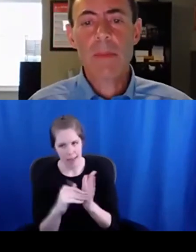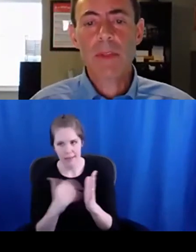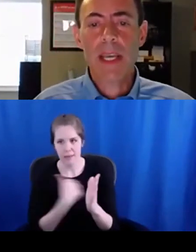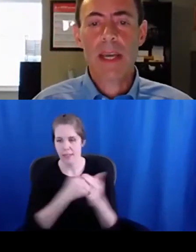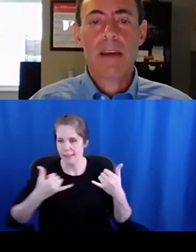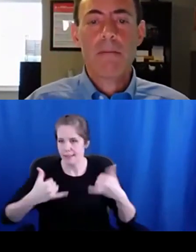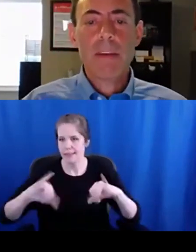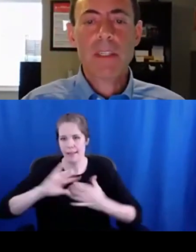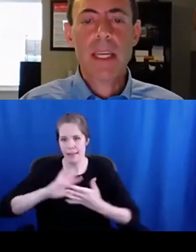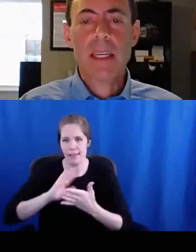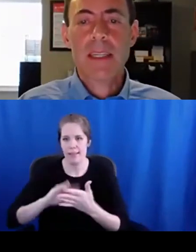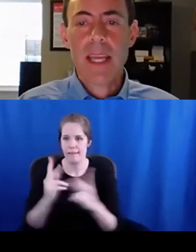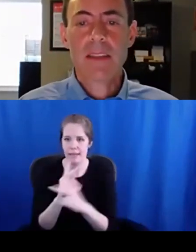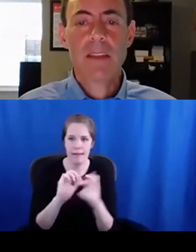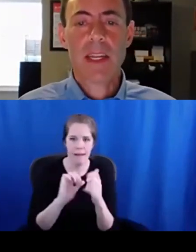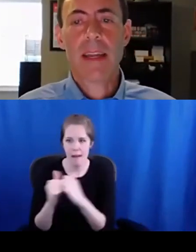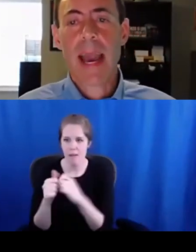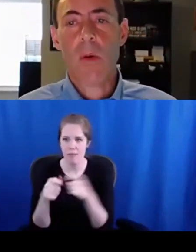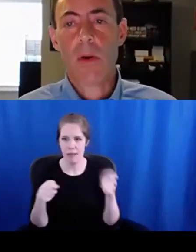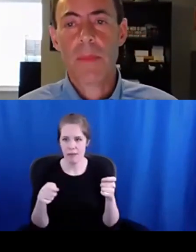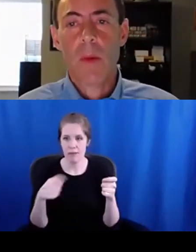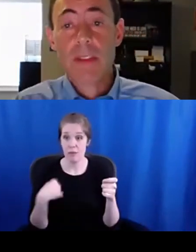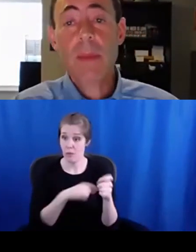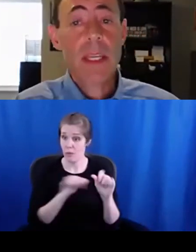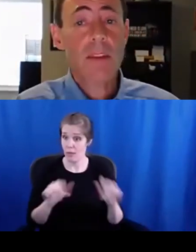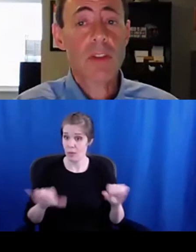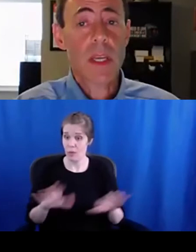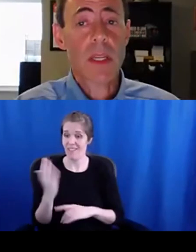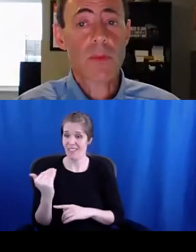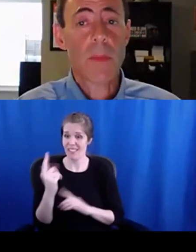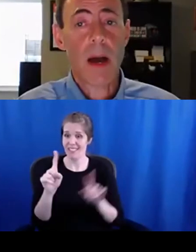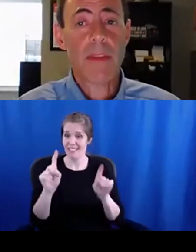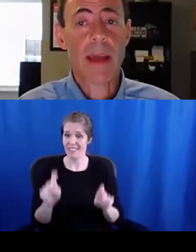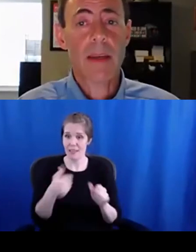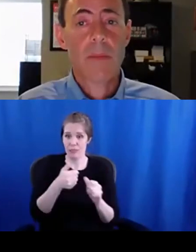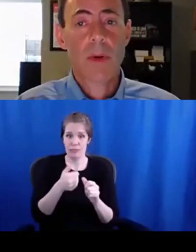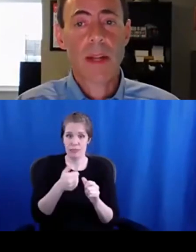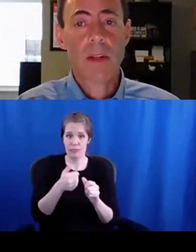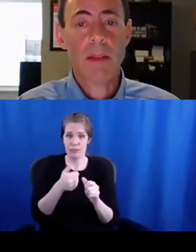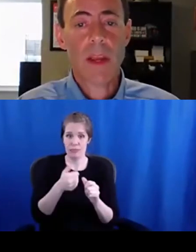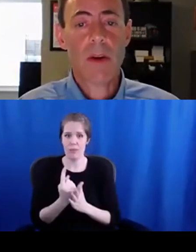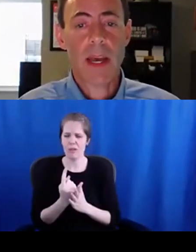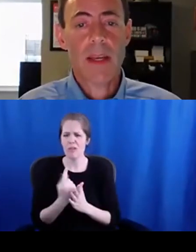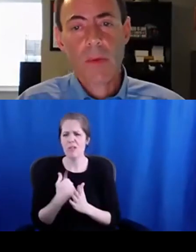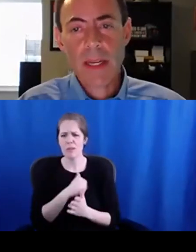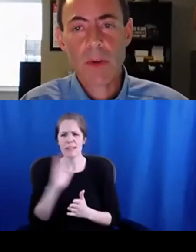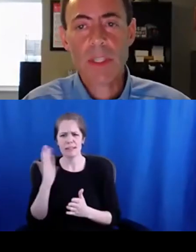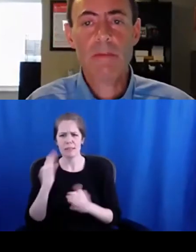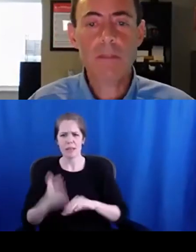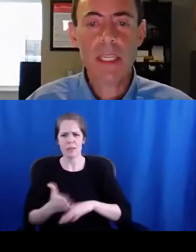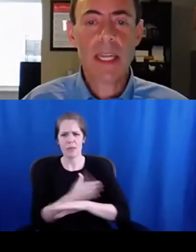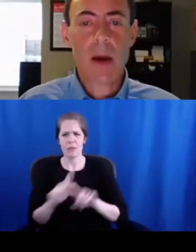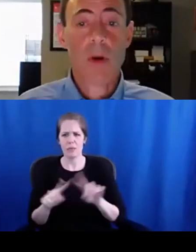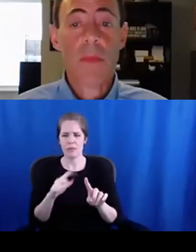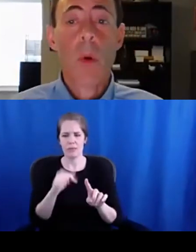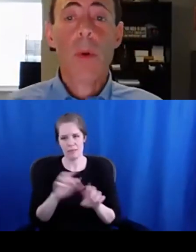been able to get 15 tests done in an hour. We have some indication that we can improve upon that, but we're not quite there yet. But right now we're seeing 15